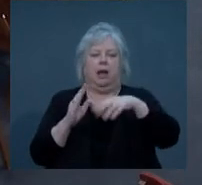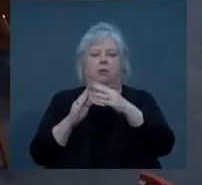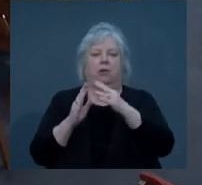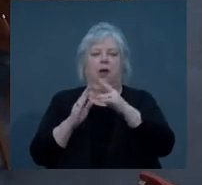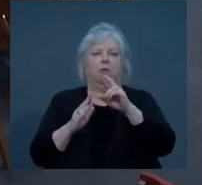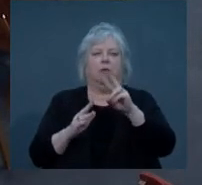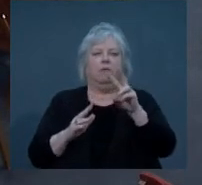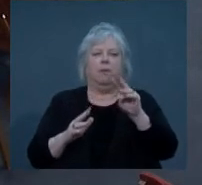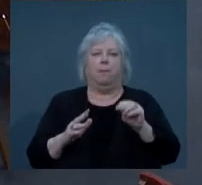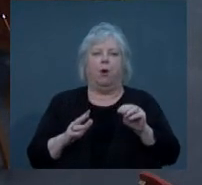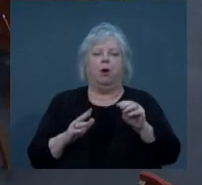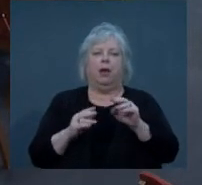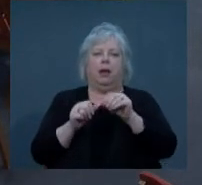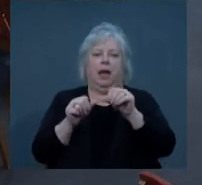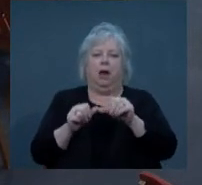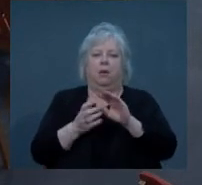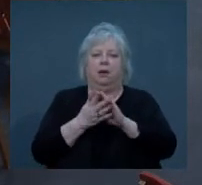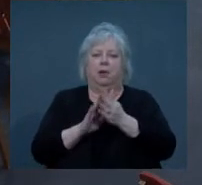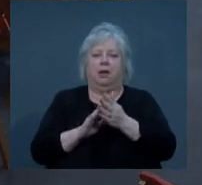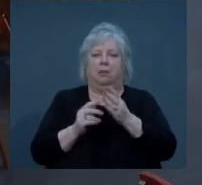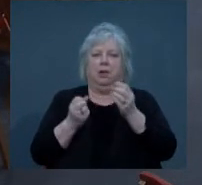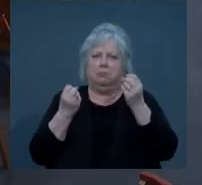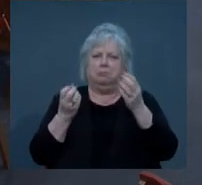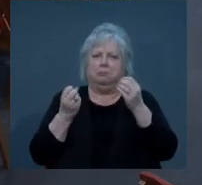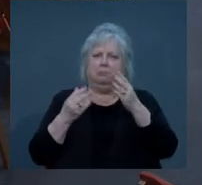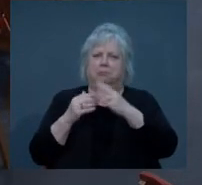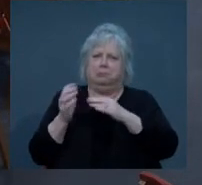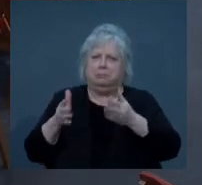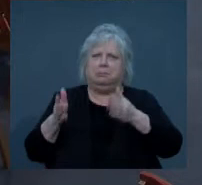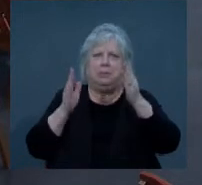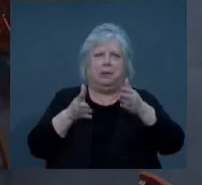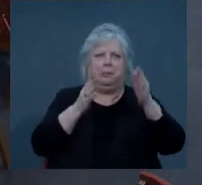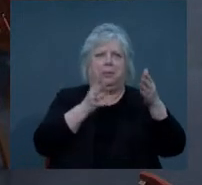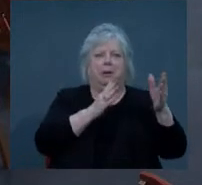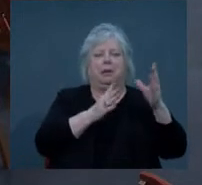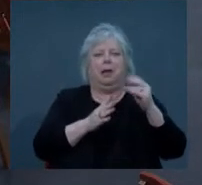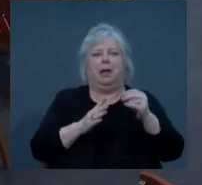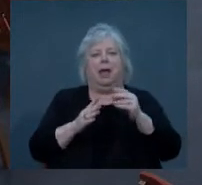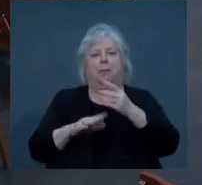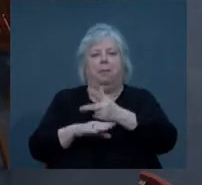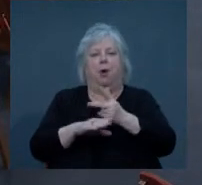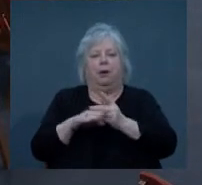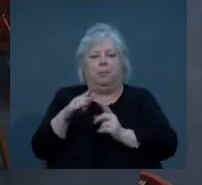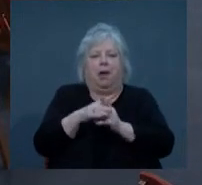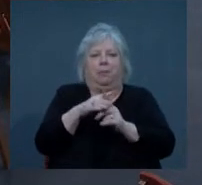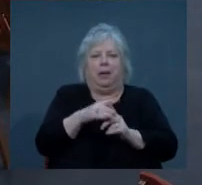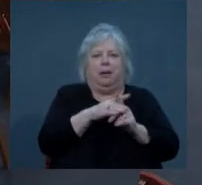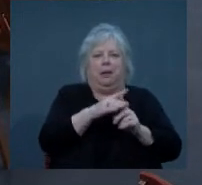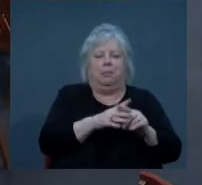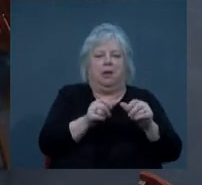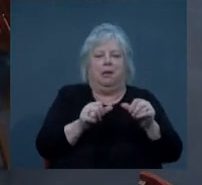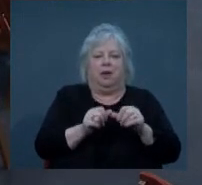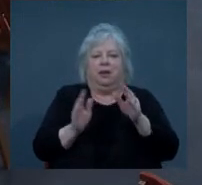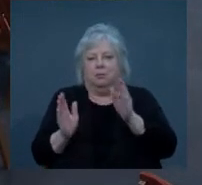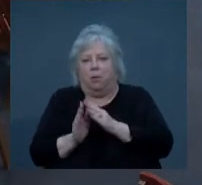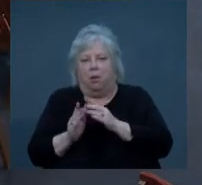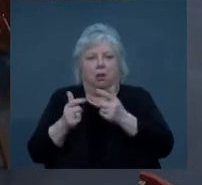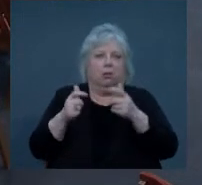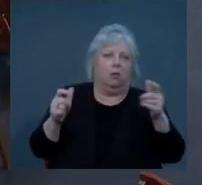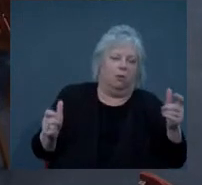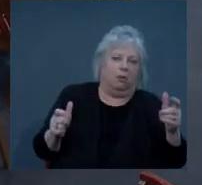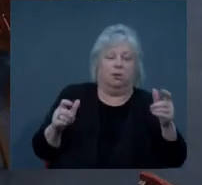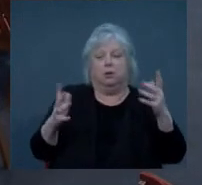turning into just a lot of big buildings, and especially parking is popping up everywhere. Smaller areas, bigger areas, and large